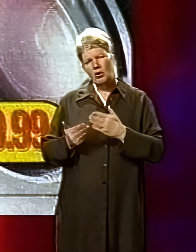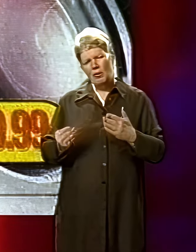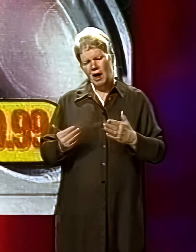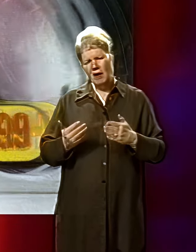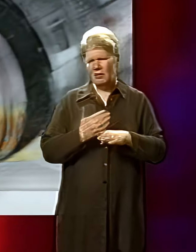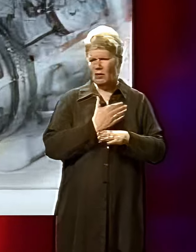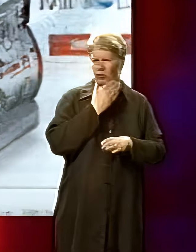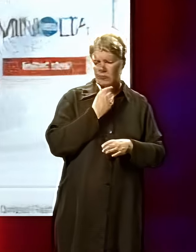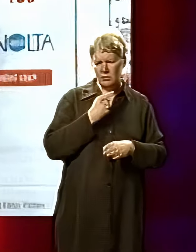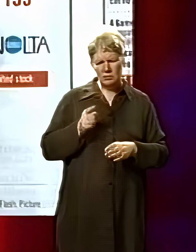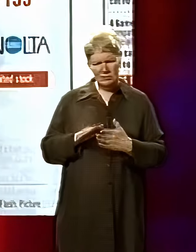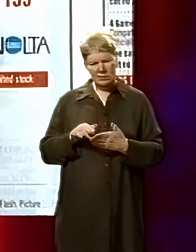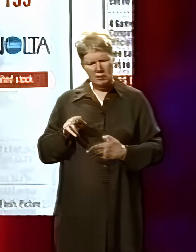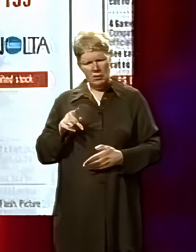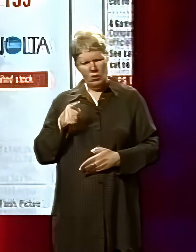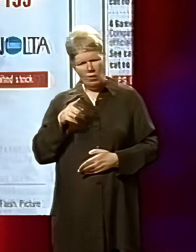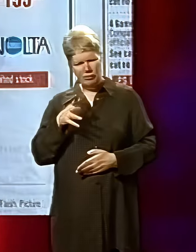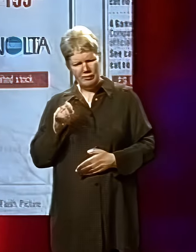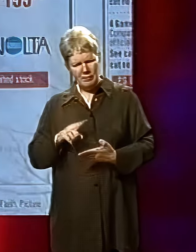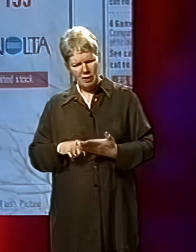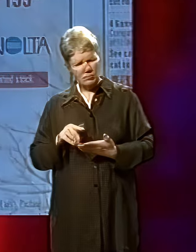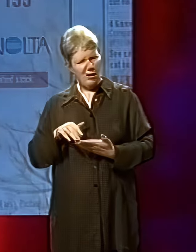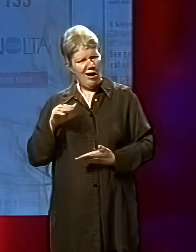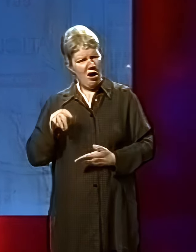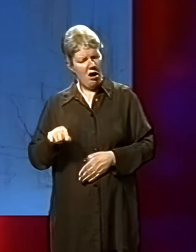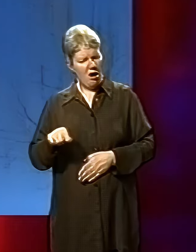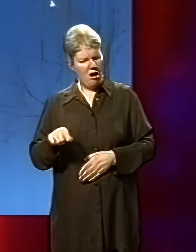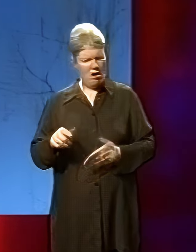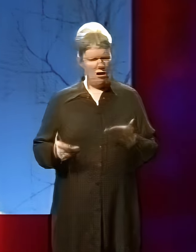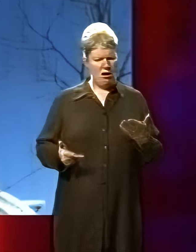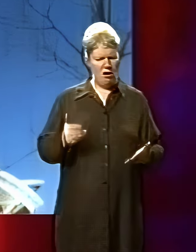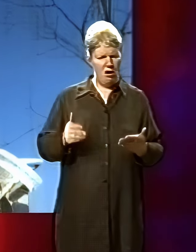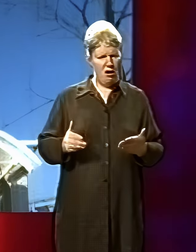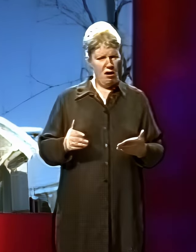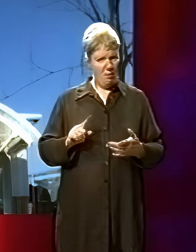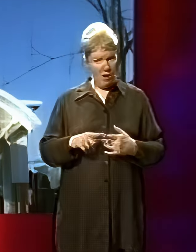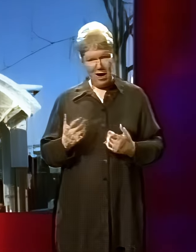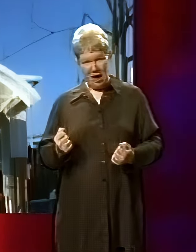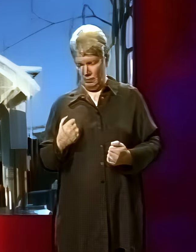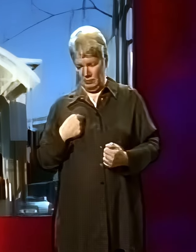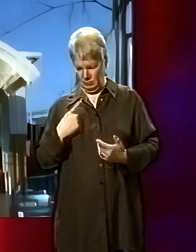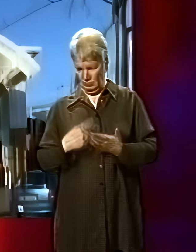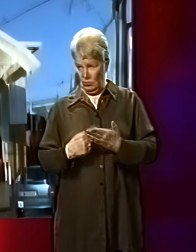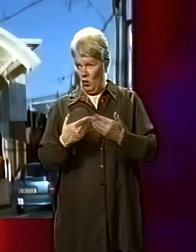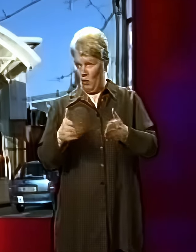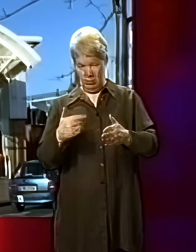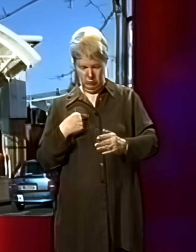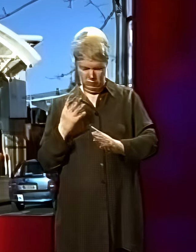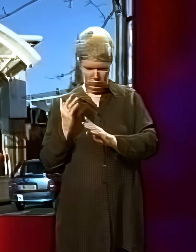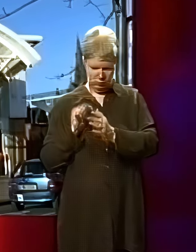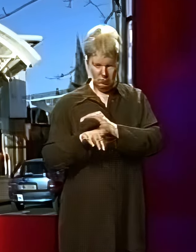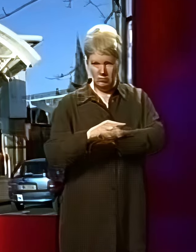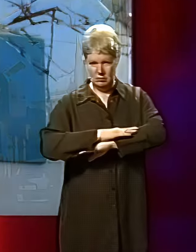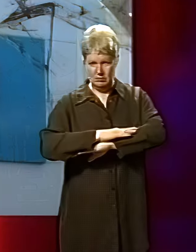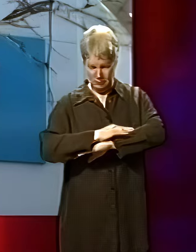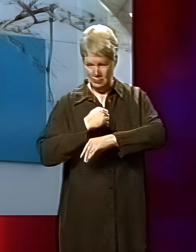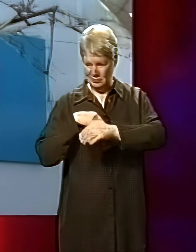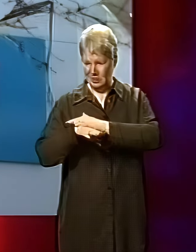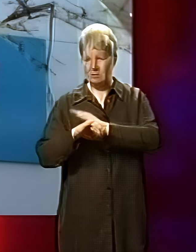before Christmas. And was it available this time? I decided to be there when the stores opened. So I asked a member of